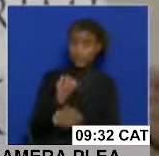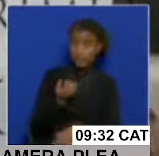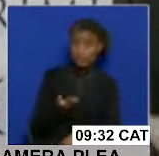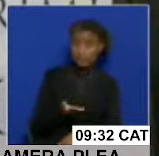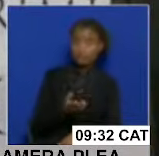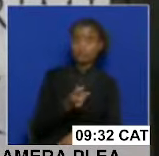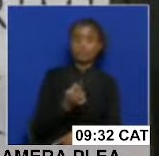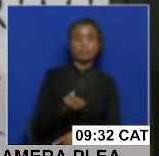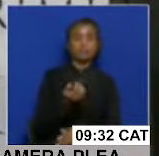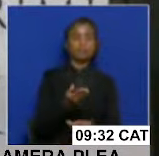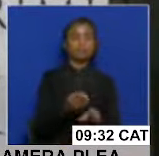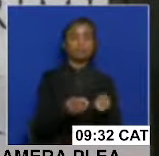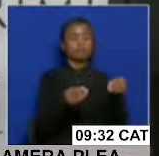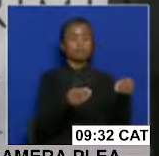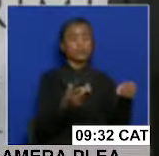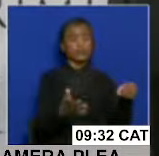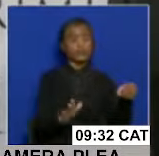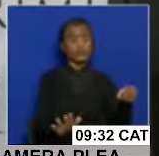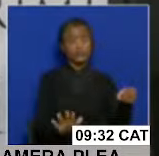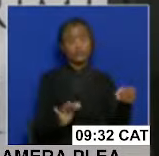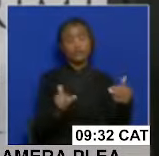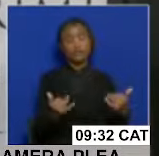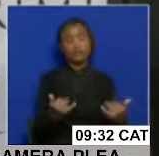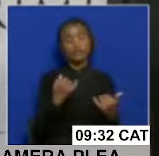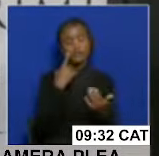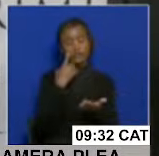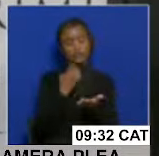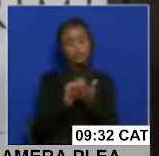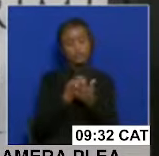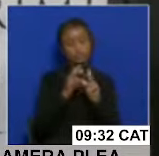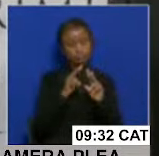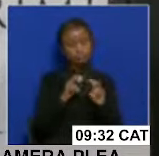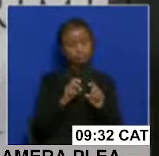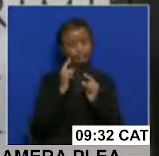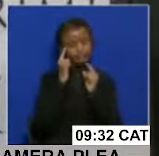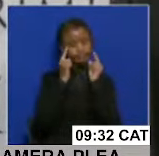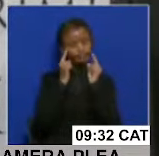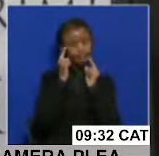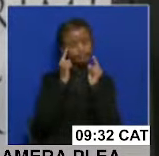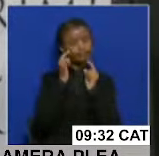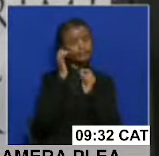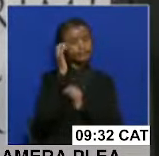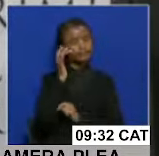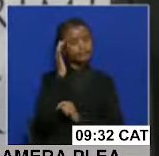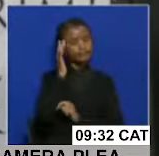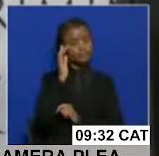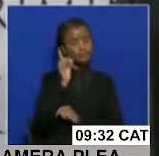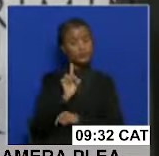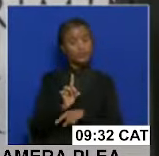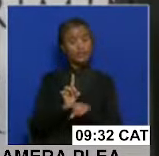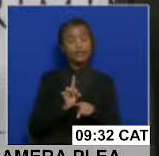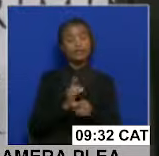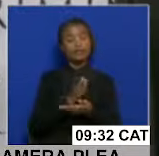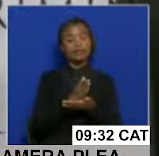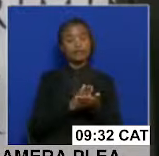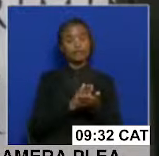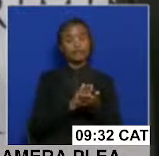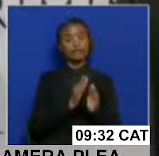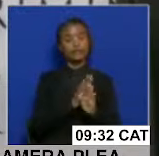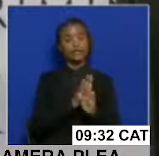considered the basis for a partial in camera, and to that extent, the